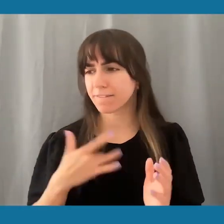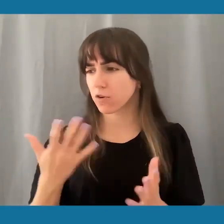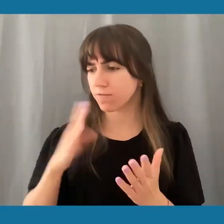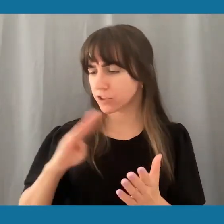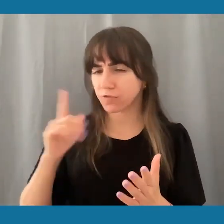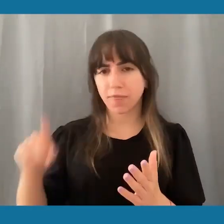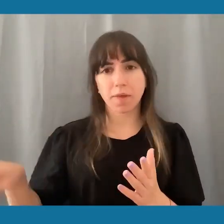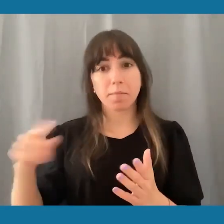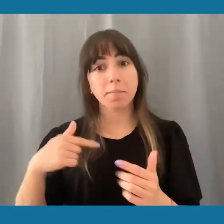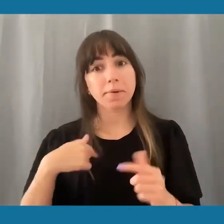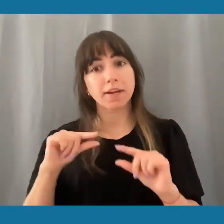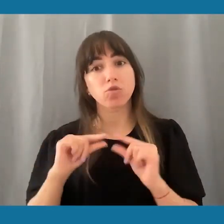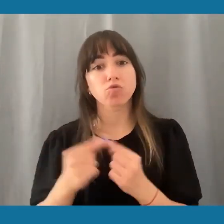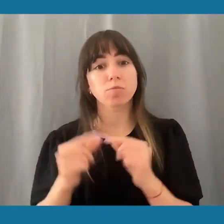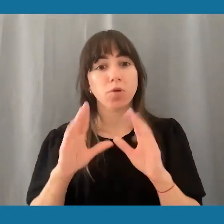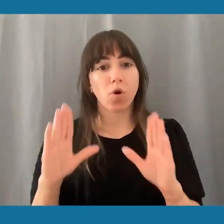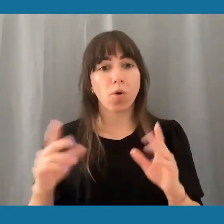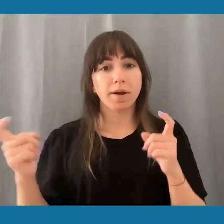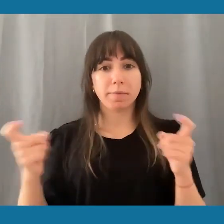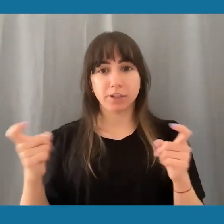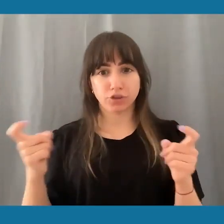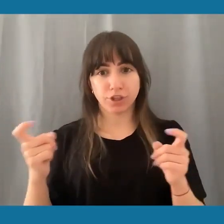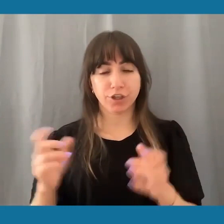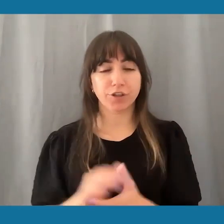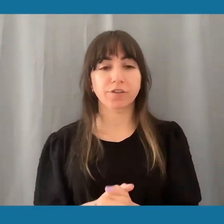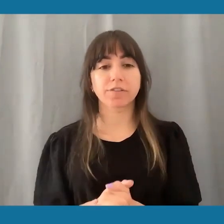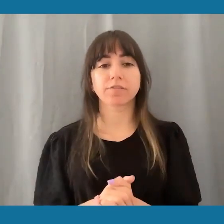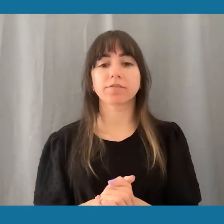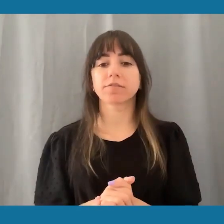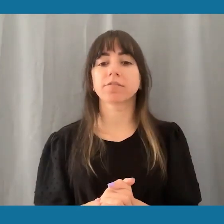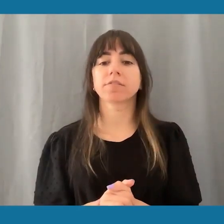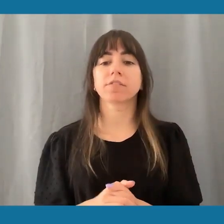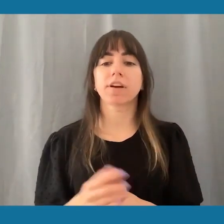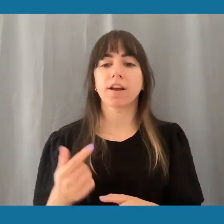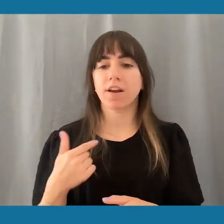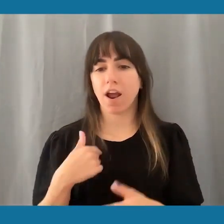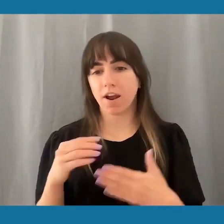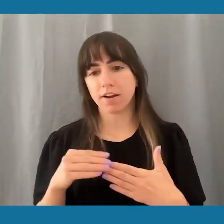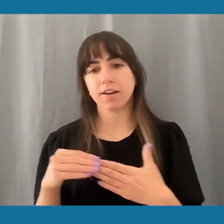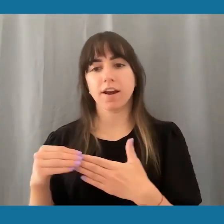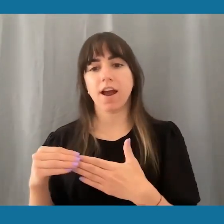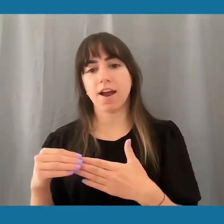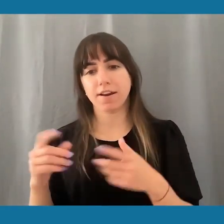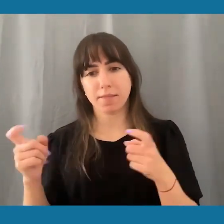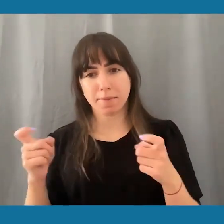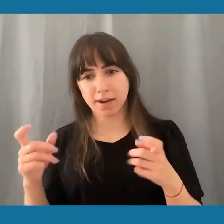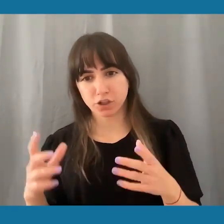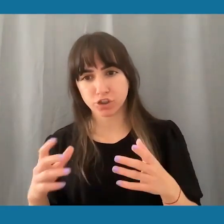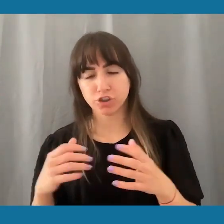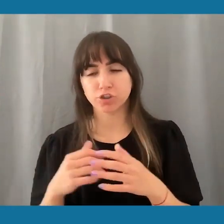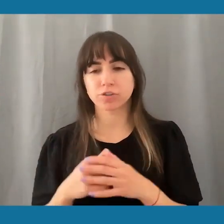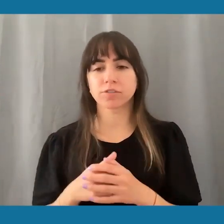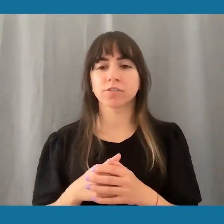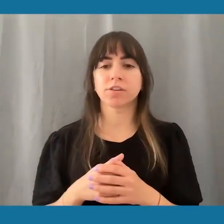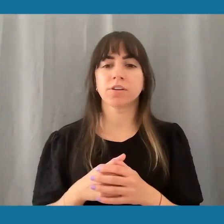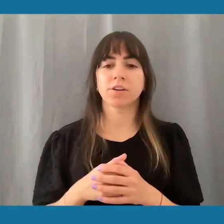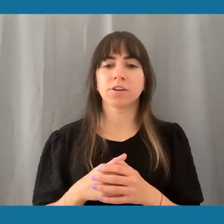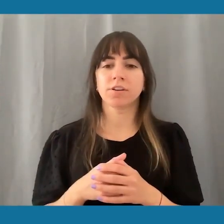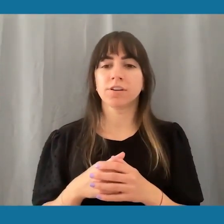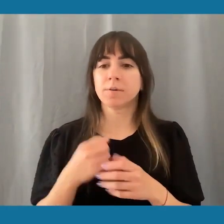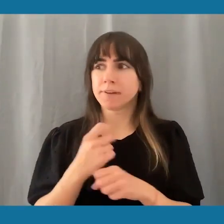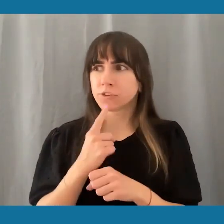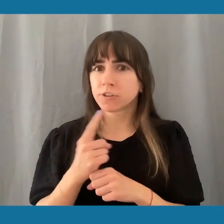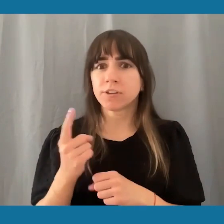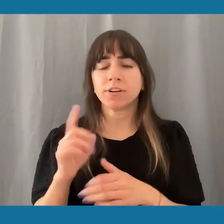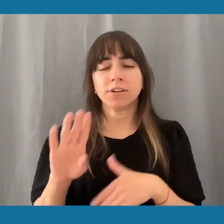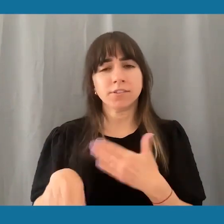managers to make sure that our clients stay below the Medicaid threshold. And we've been doing that again for 23